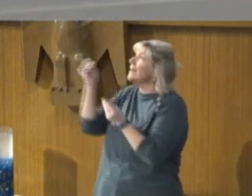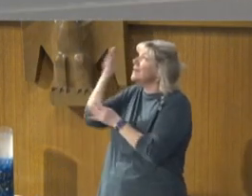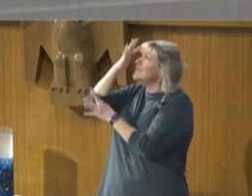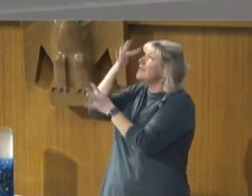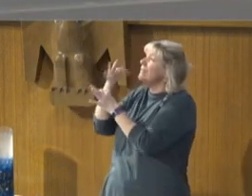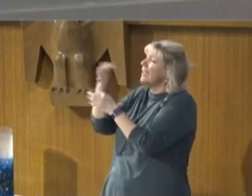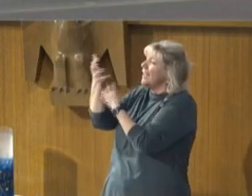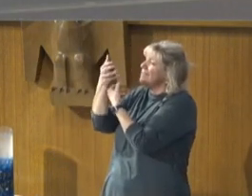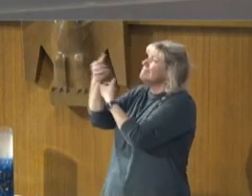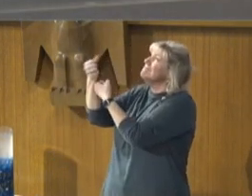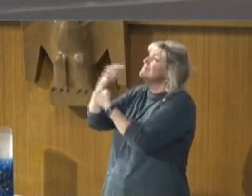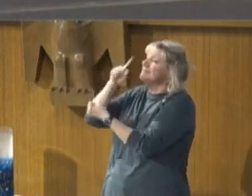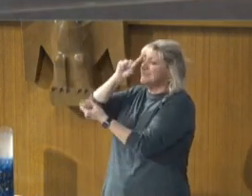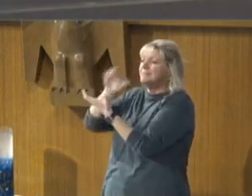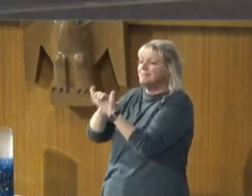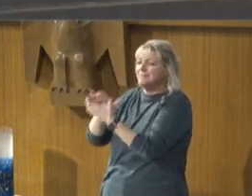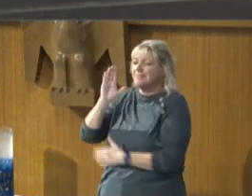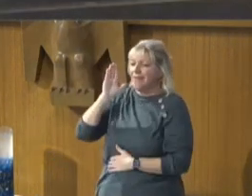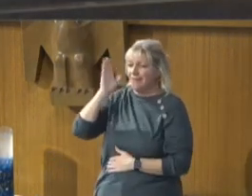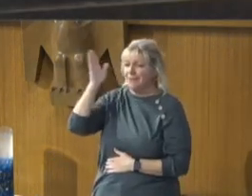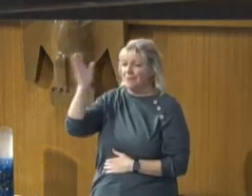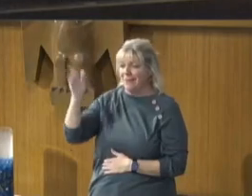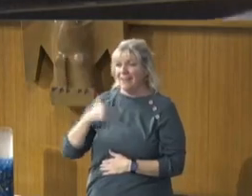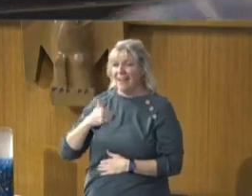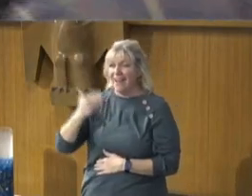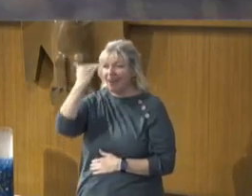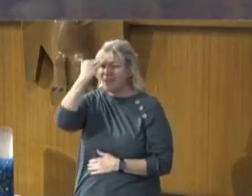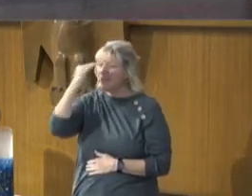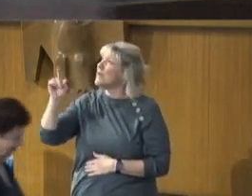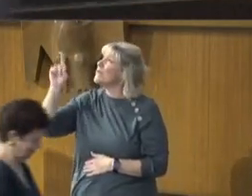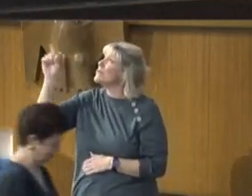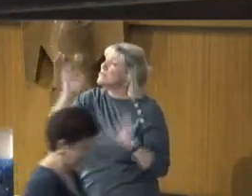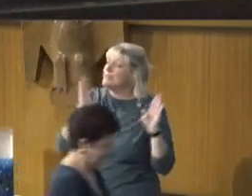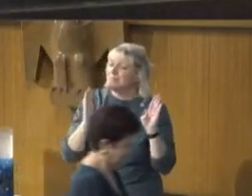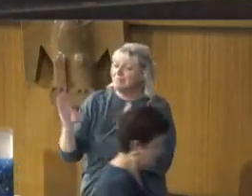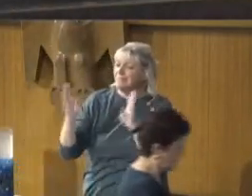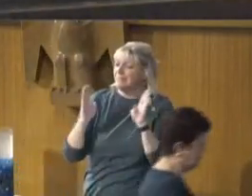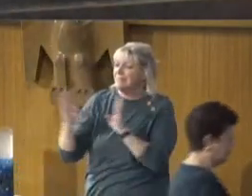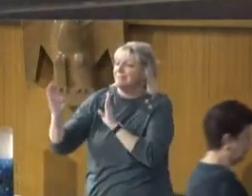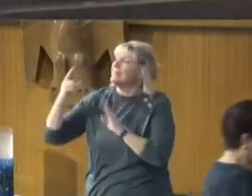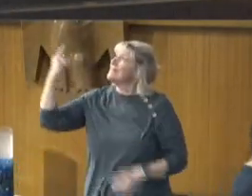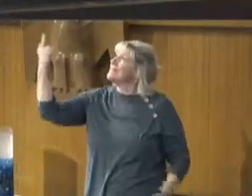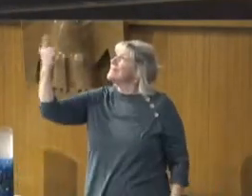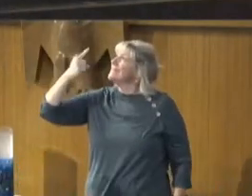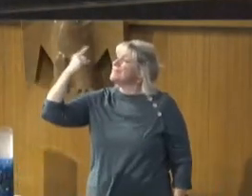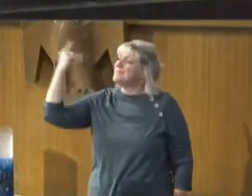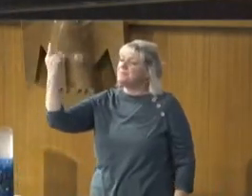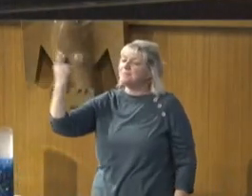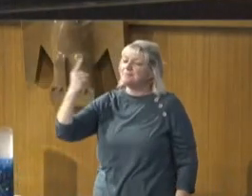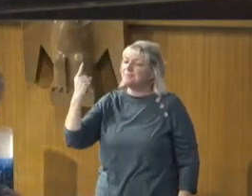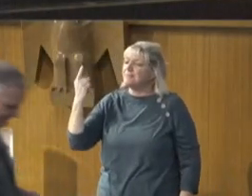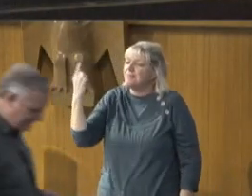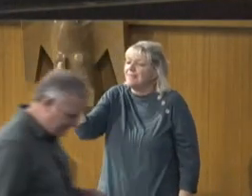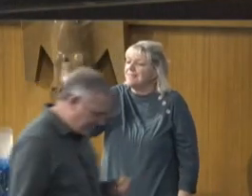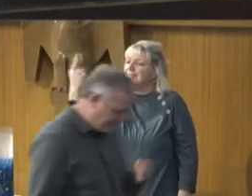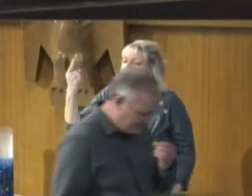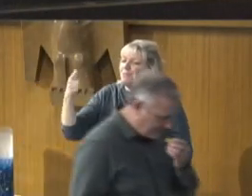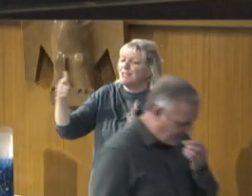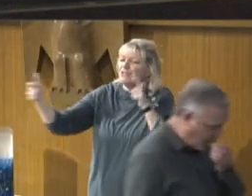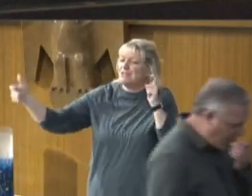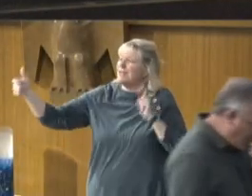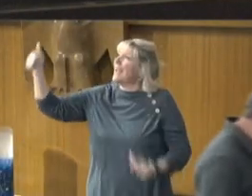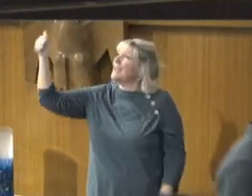to believe it. I know you're up to something, something